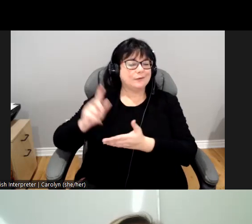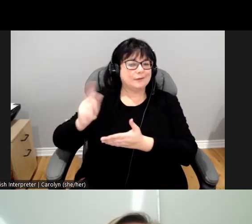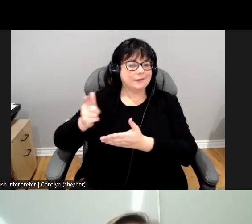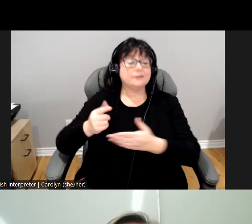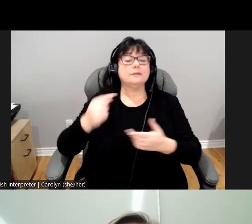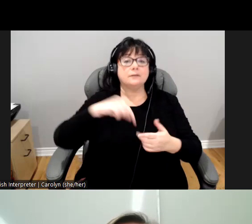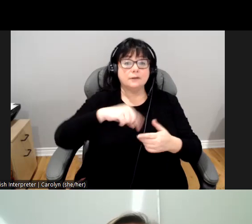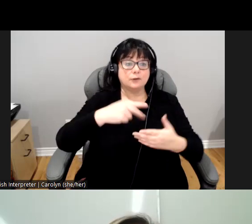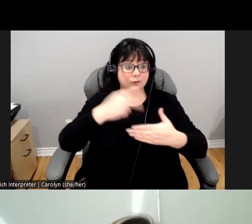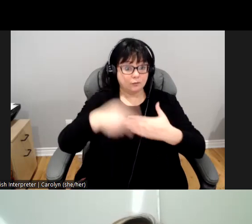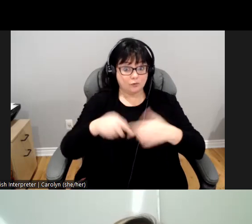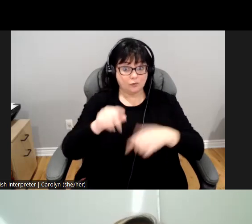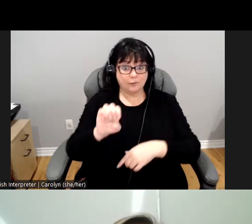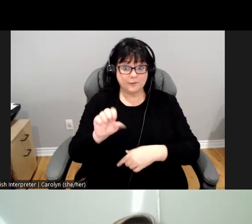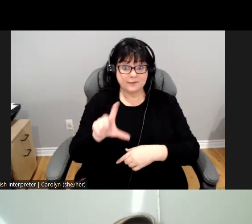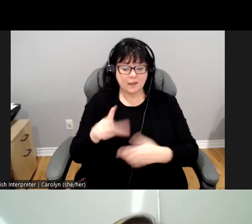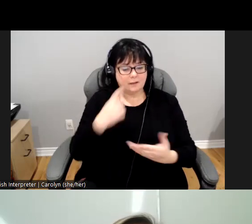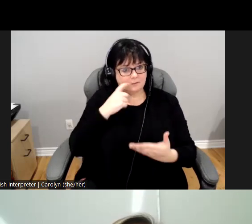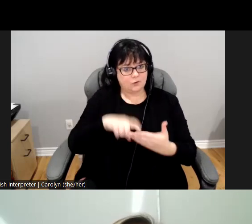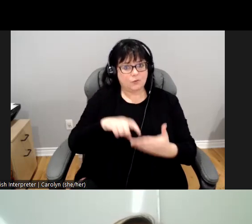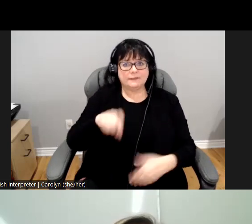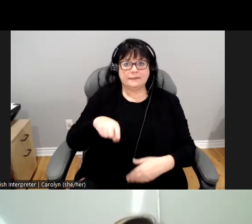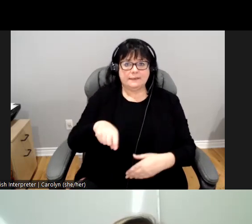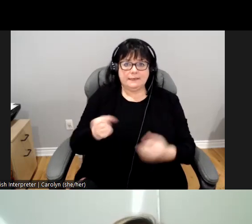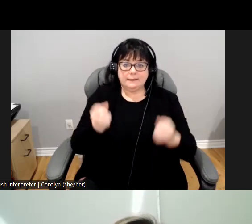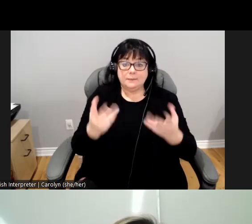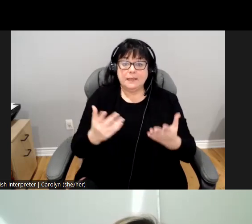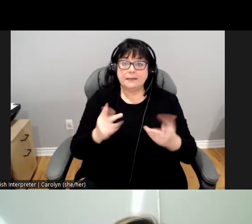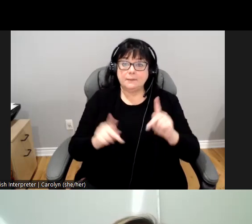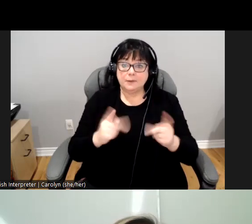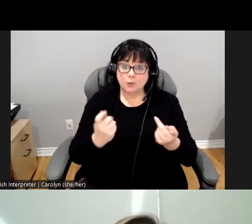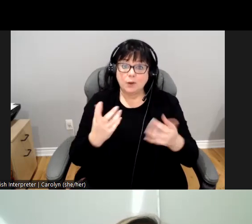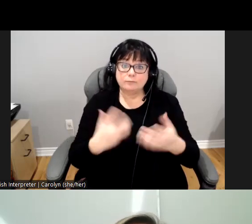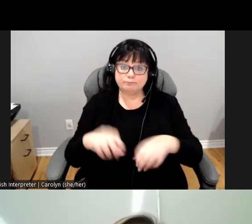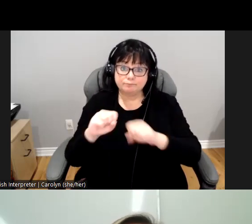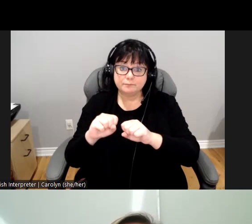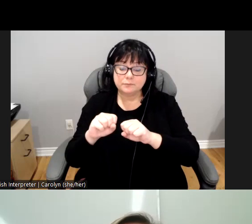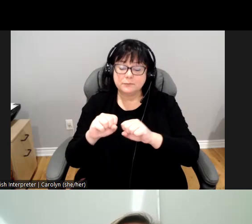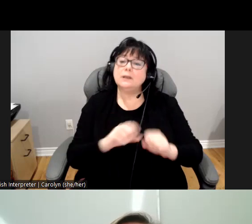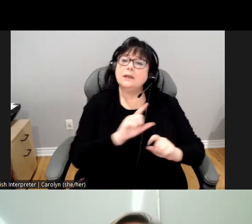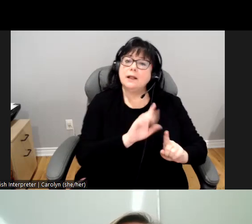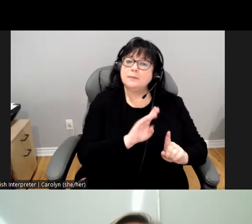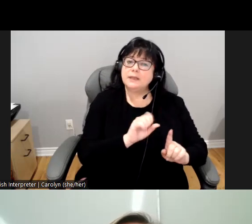need and we knew that in literacy and basic skills, we could work with